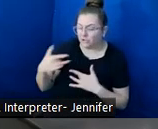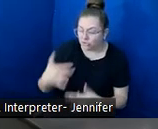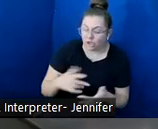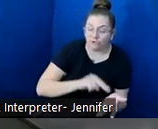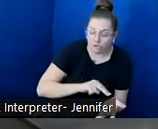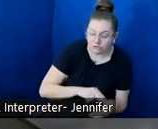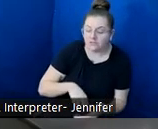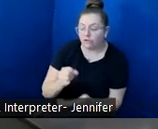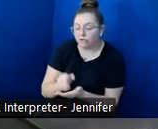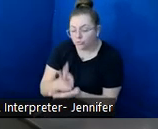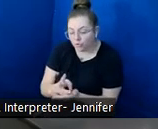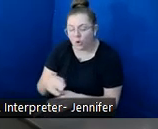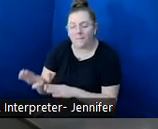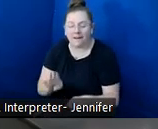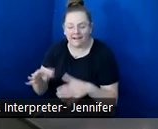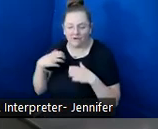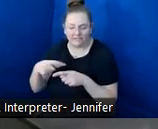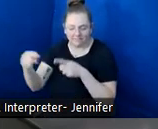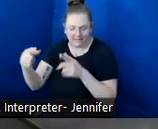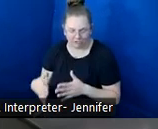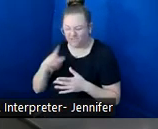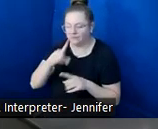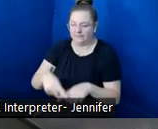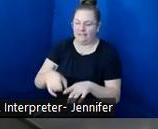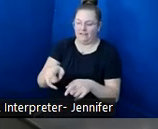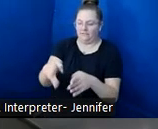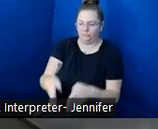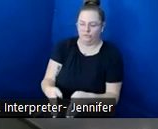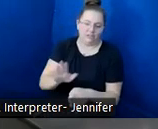or behavioral health specialist, depending on the person's needs and desires.